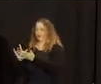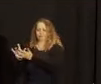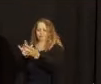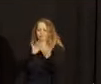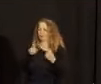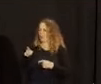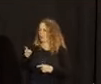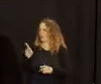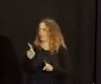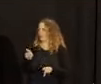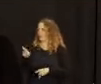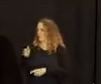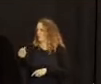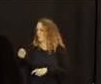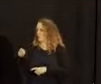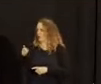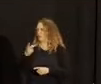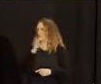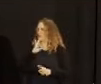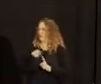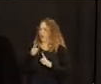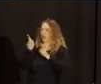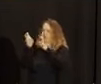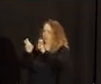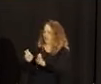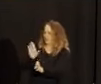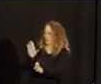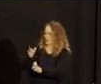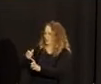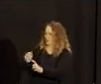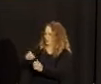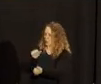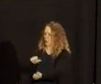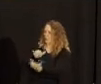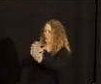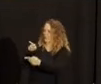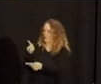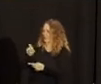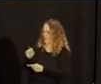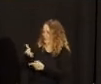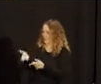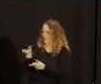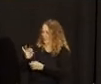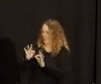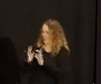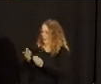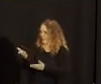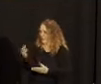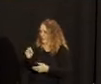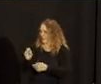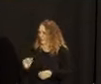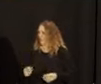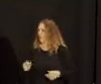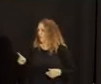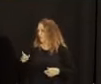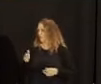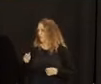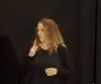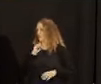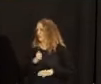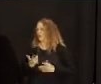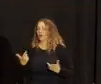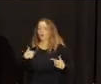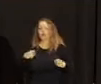Georgia to talk specifically about what are the issues facing people with disabilities and their families in the South. You know, it